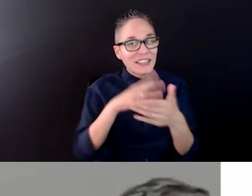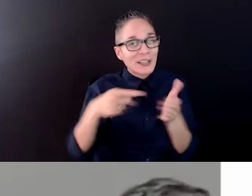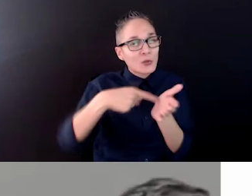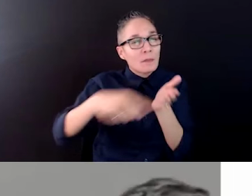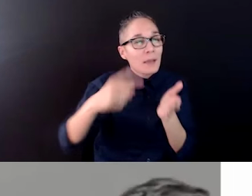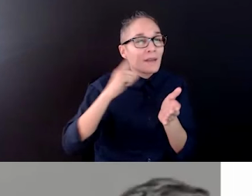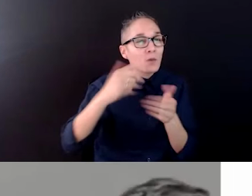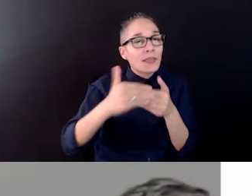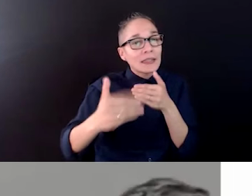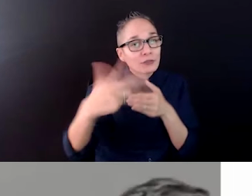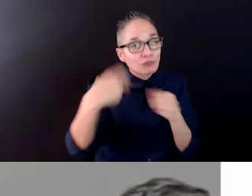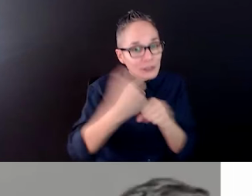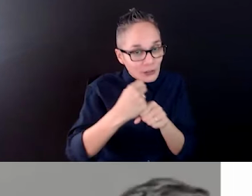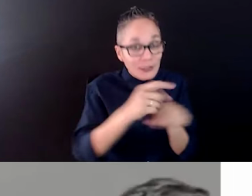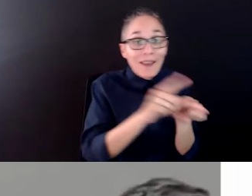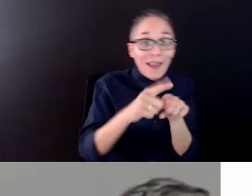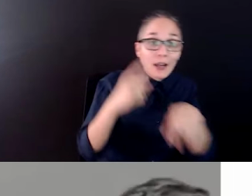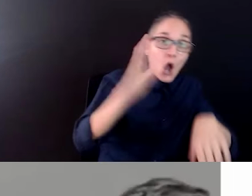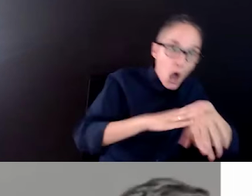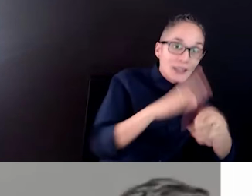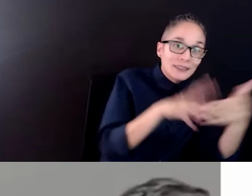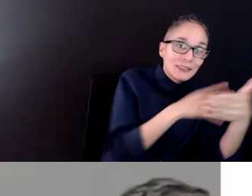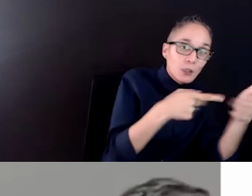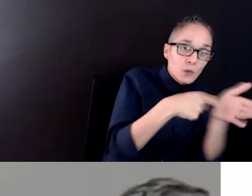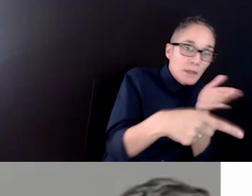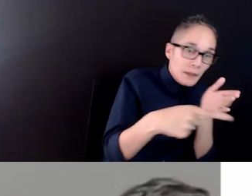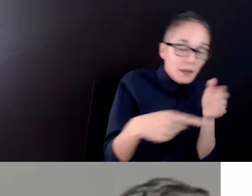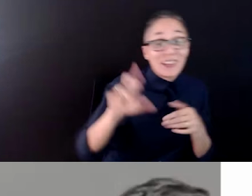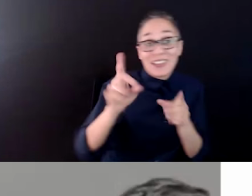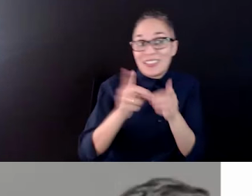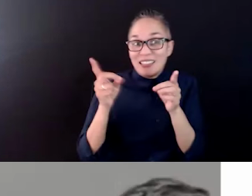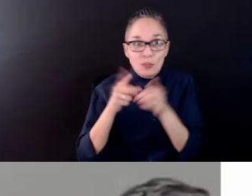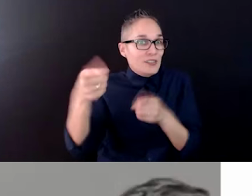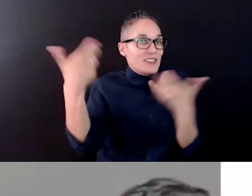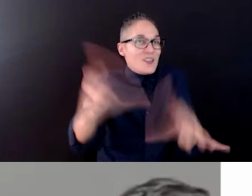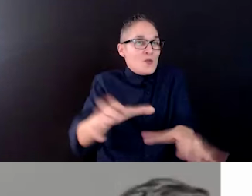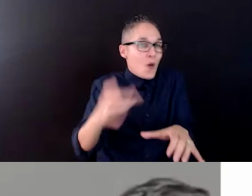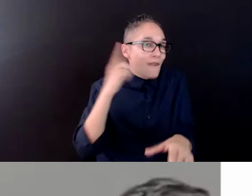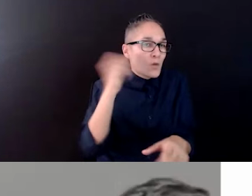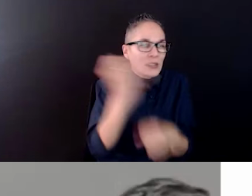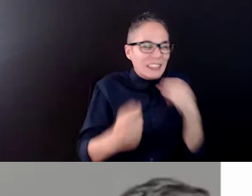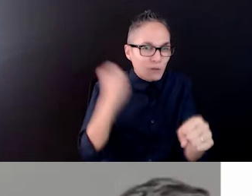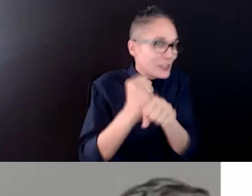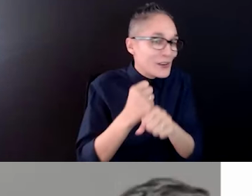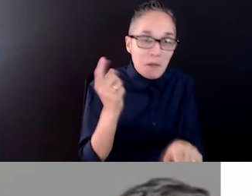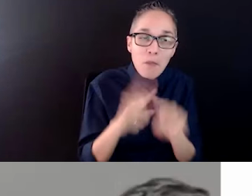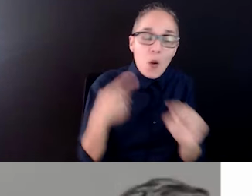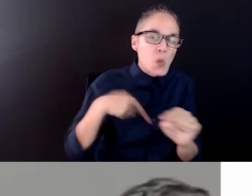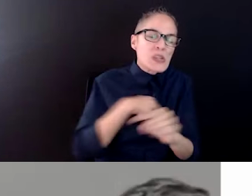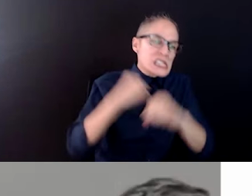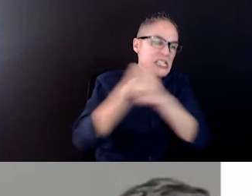the next 3 years, and on-schedule payments, which is something that the district completely did not want for multiple years. So we